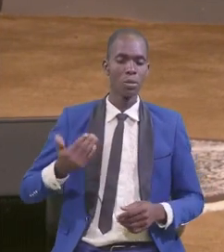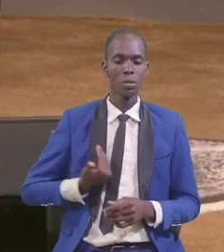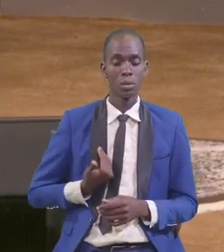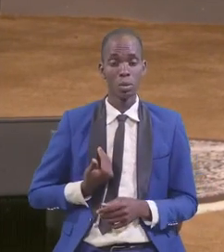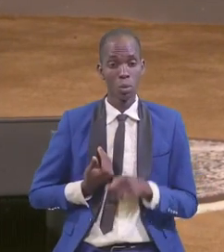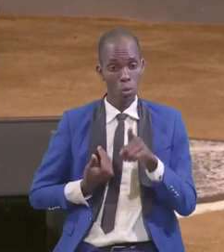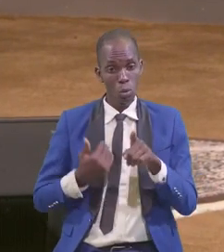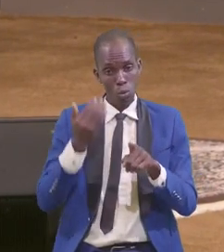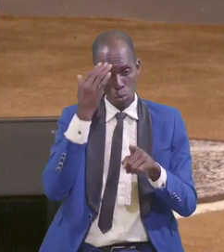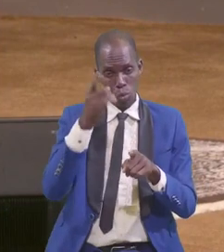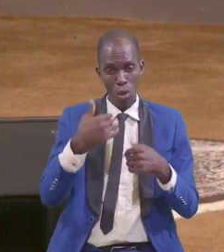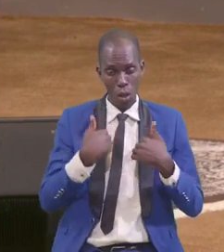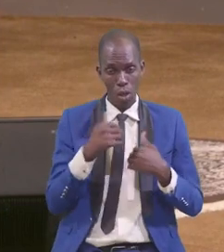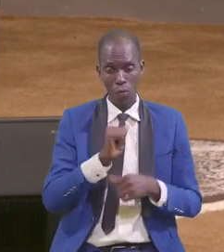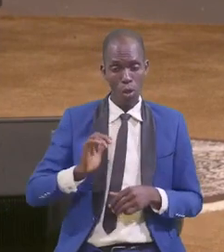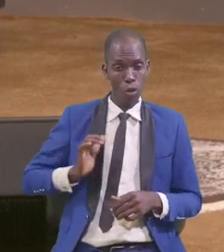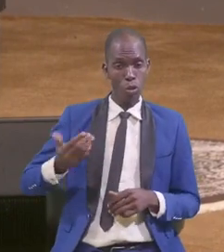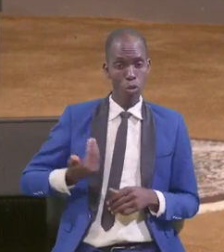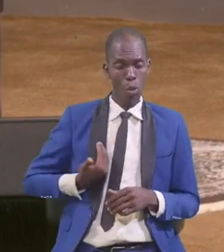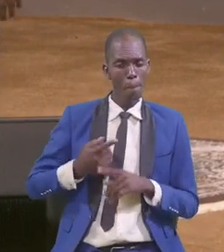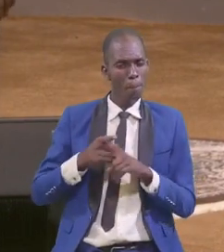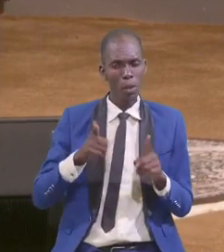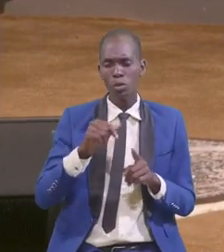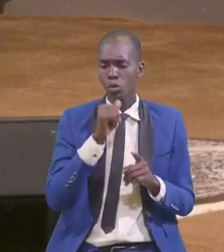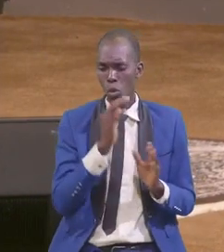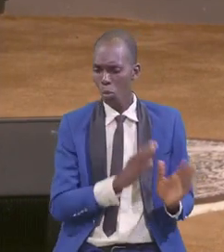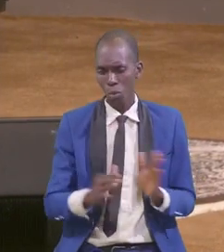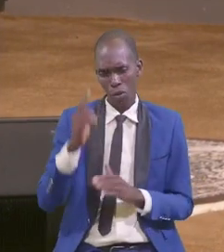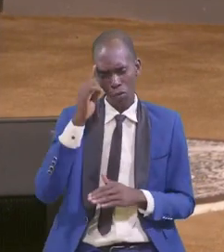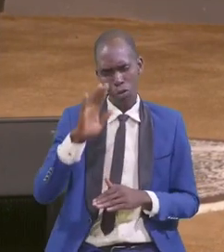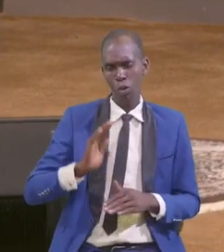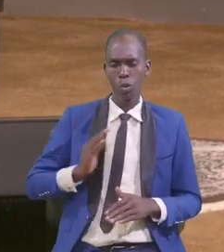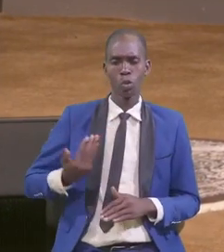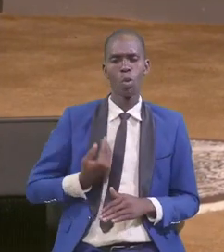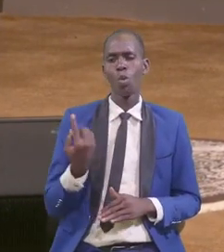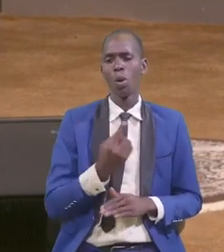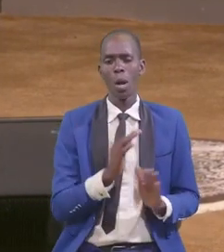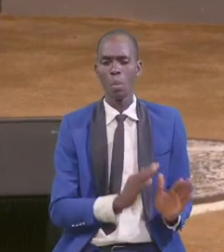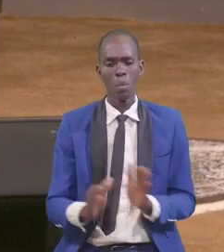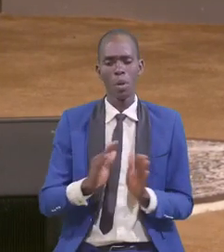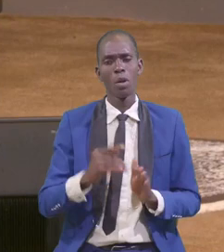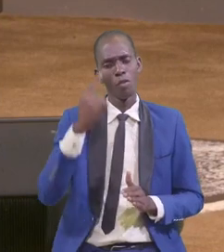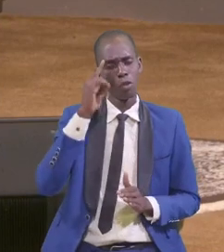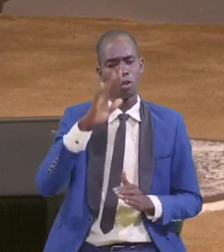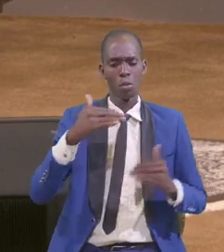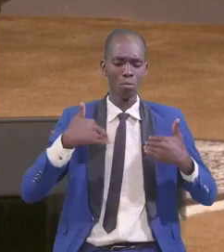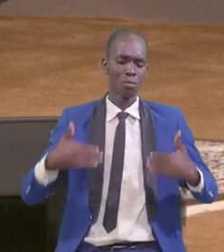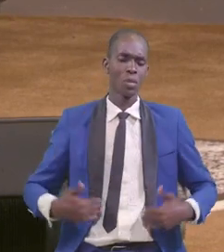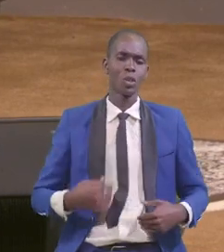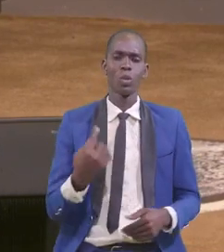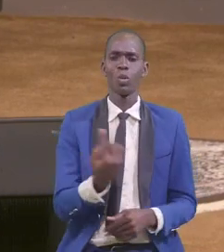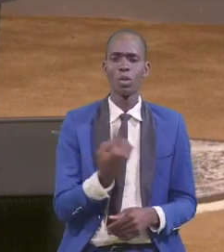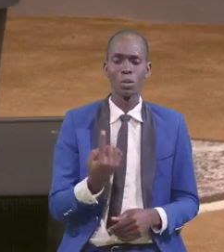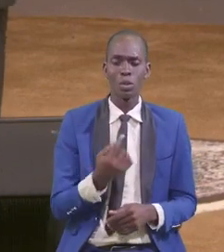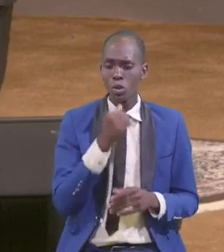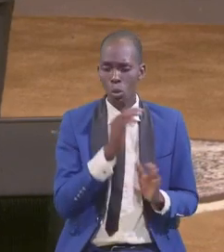a soul, but he didn't make any room for that soul, any forgiveness for that soul, any